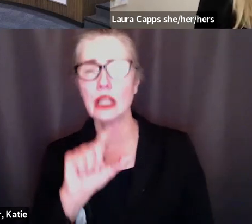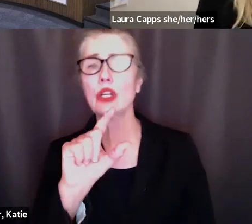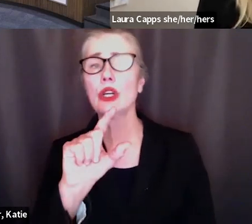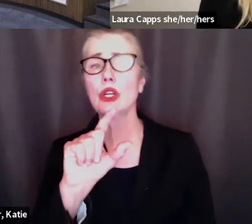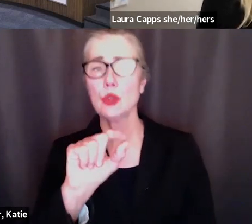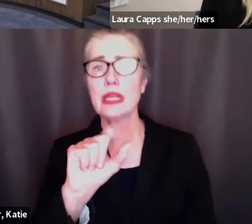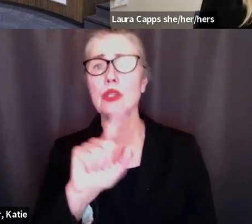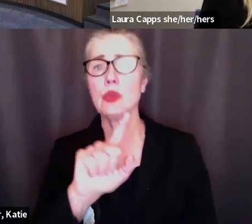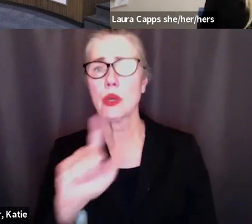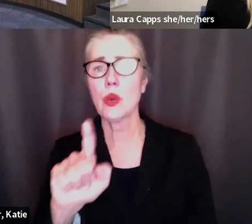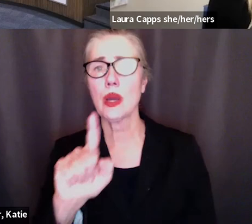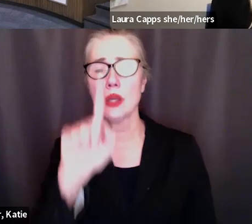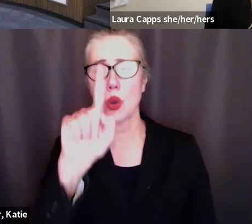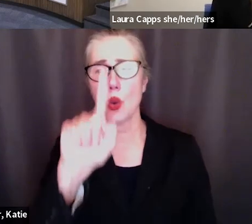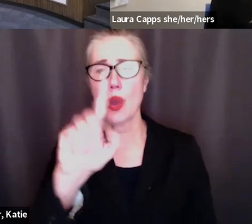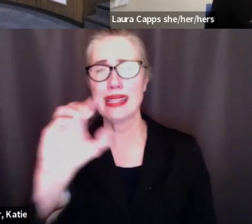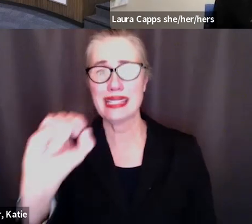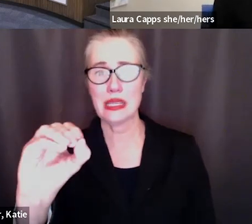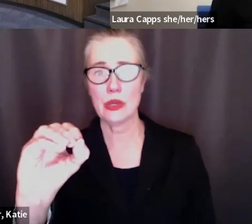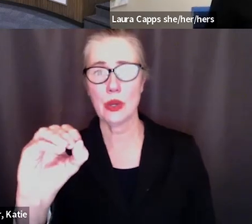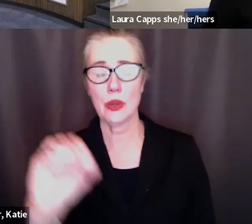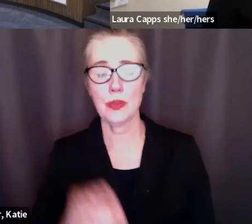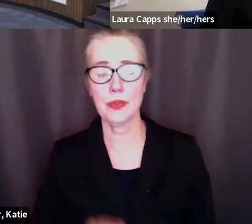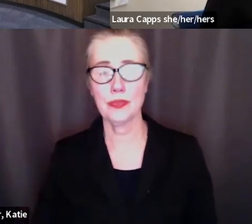1-0 okay 1-0